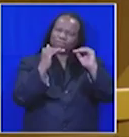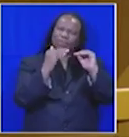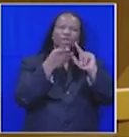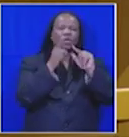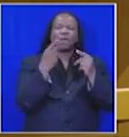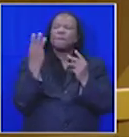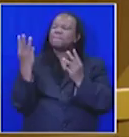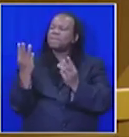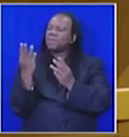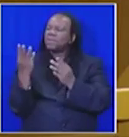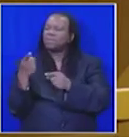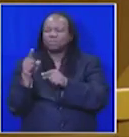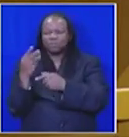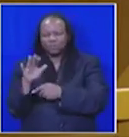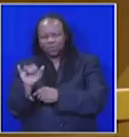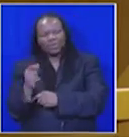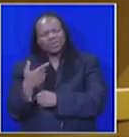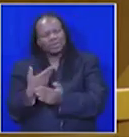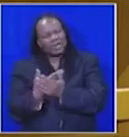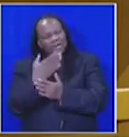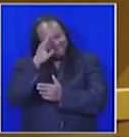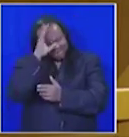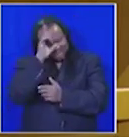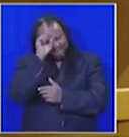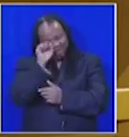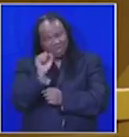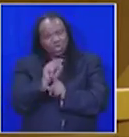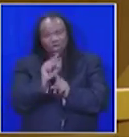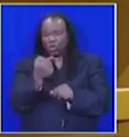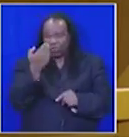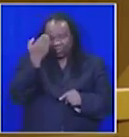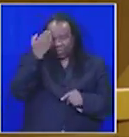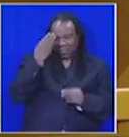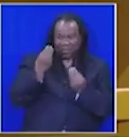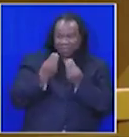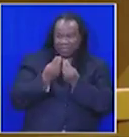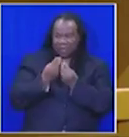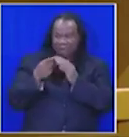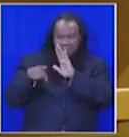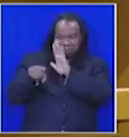keep faith in our country and to prove that all is not doom and gloom in South Africa.